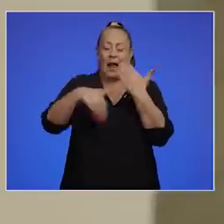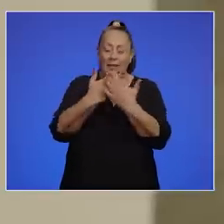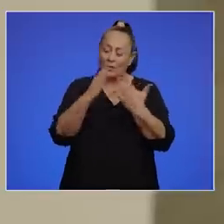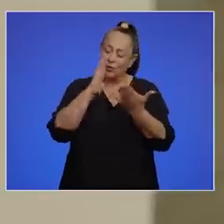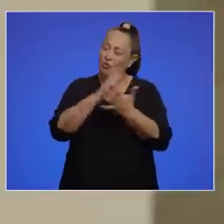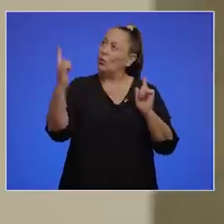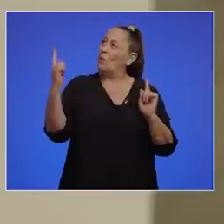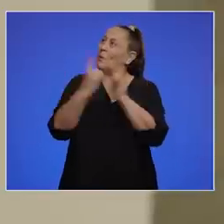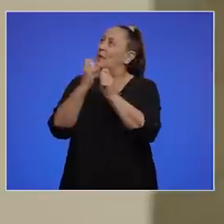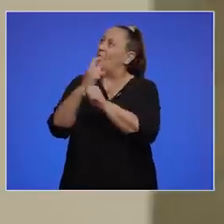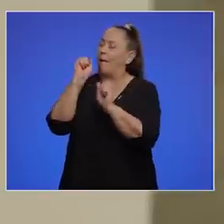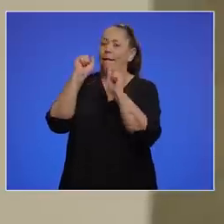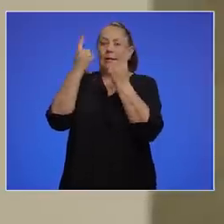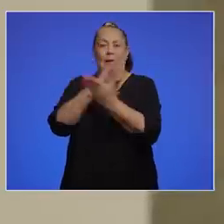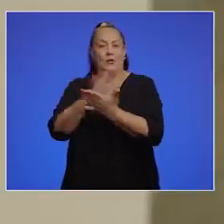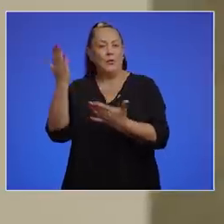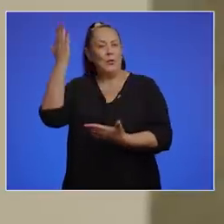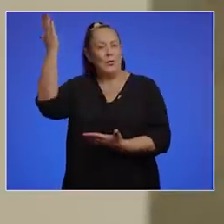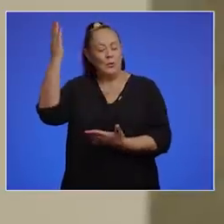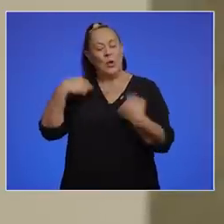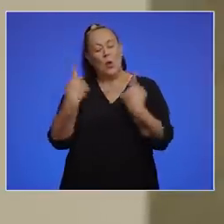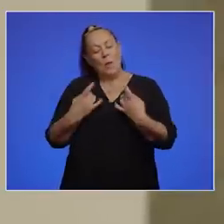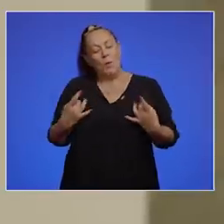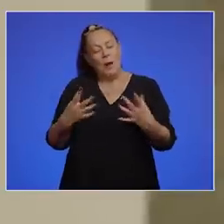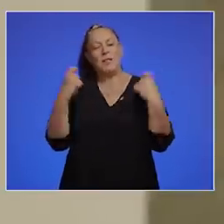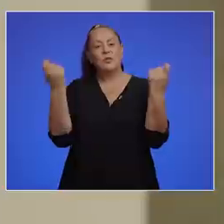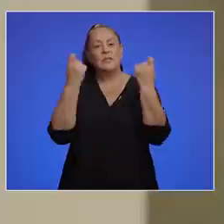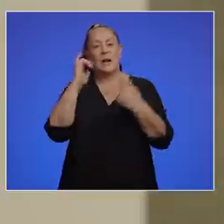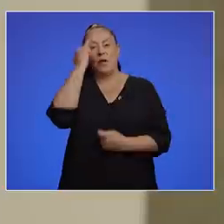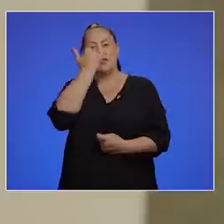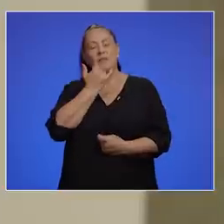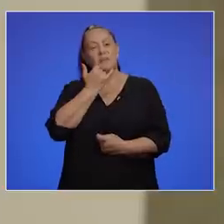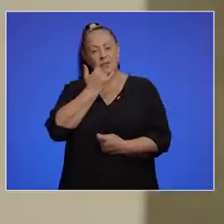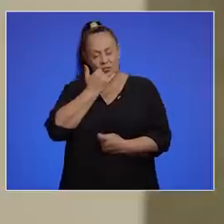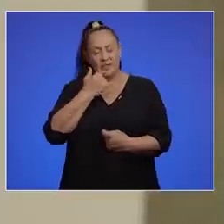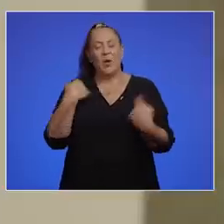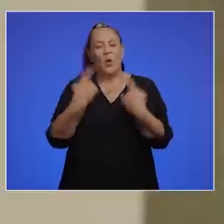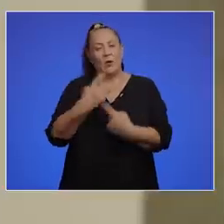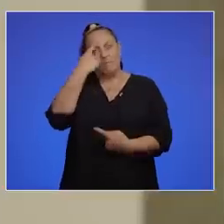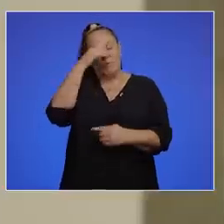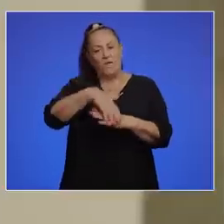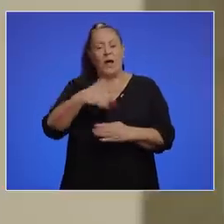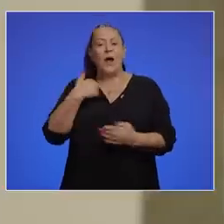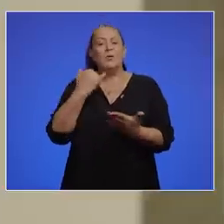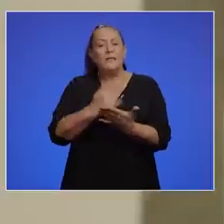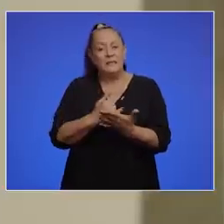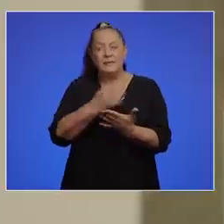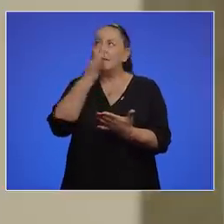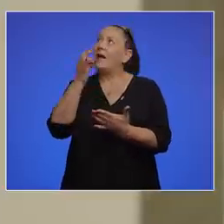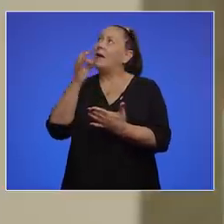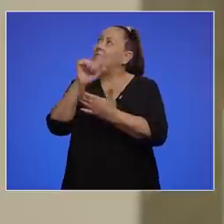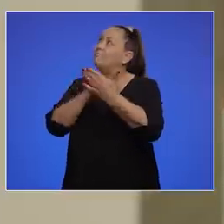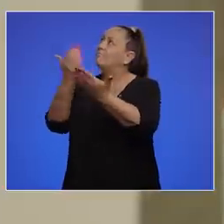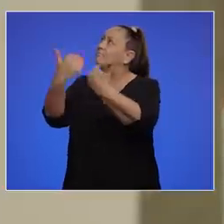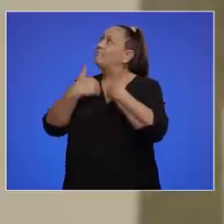face in heaven. And so as we prepare ourselves now to celebrate these sacred mysteries, let us call to mind our sins and ask God for His pardon